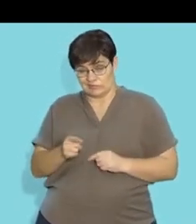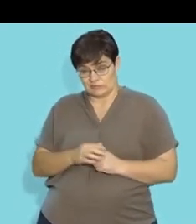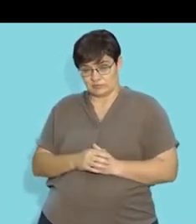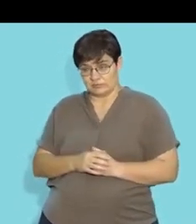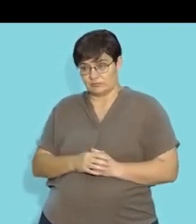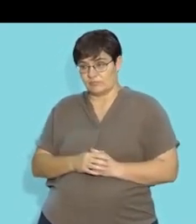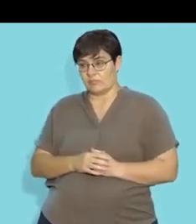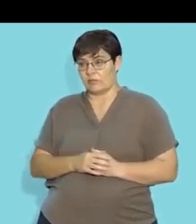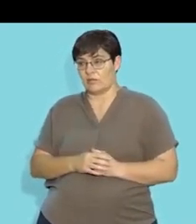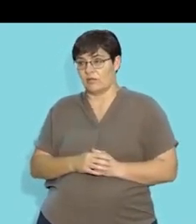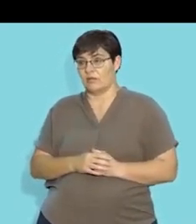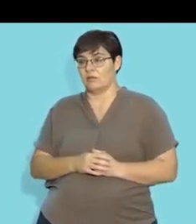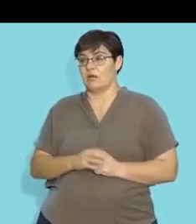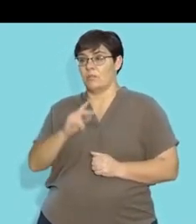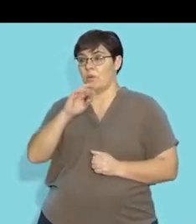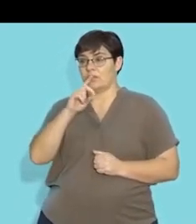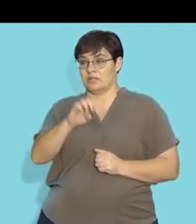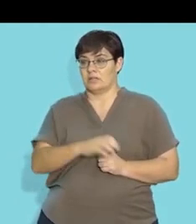so it's actually mode